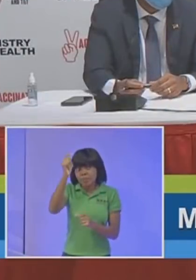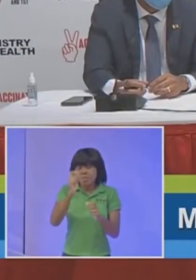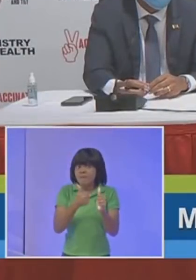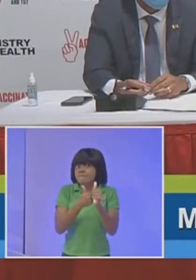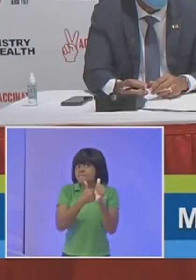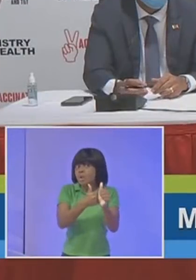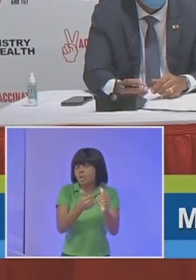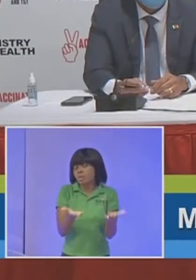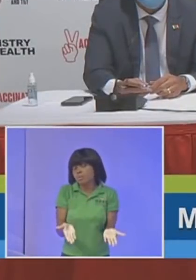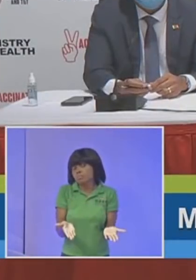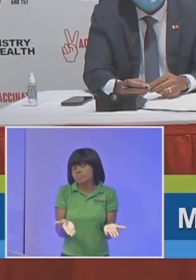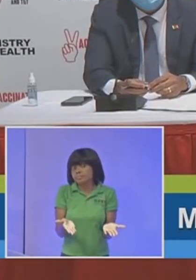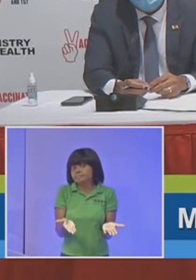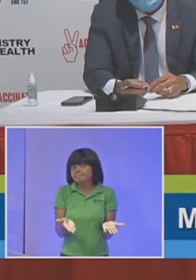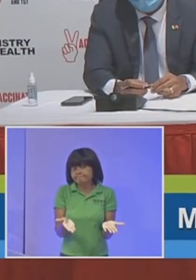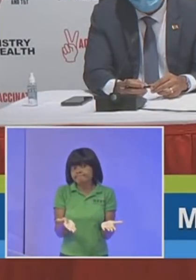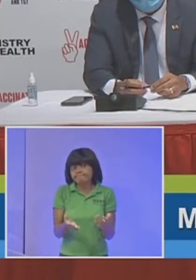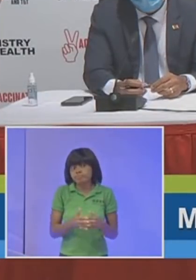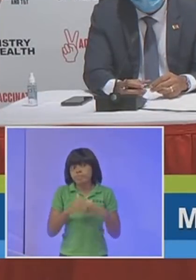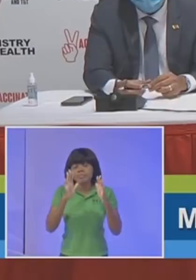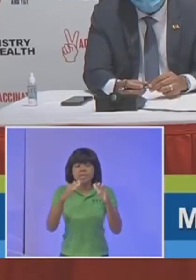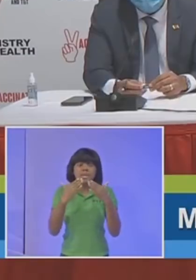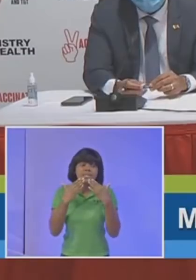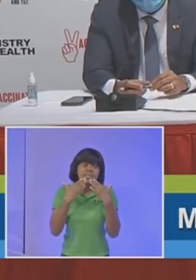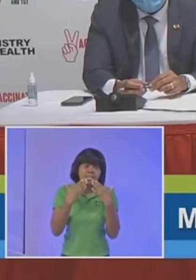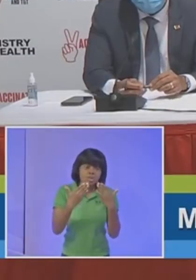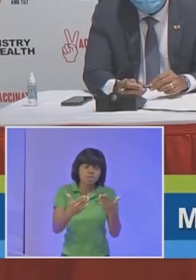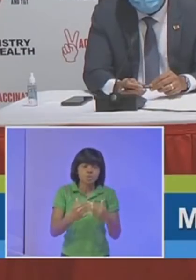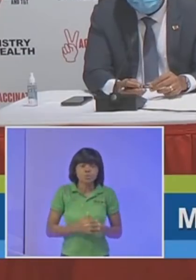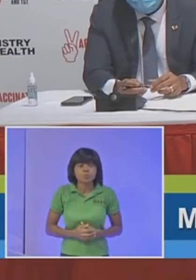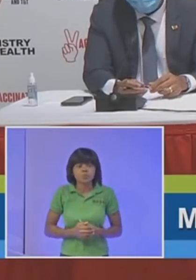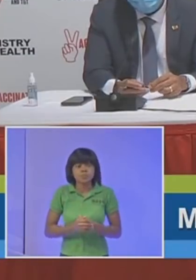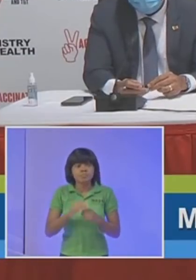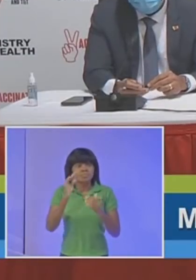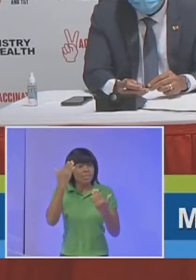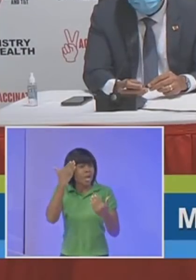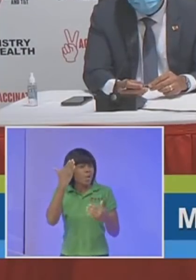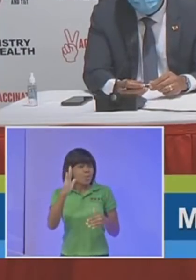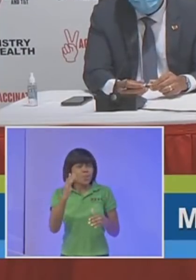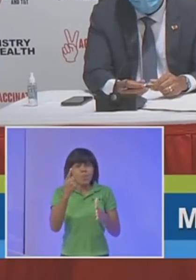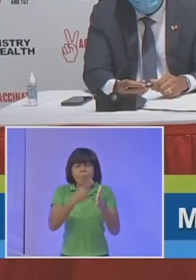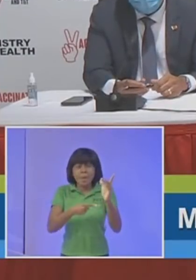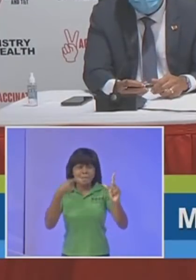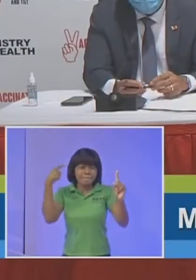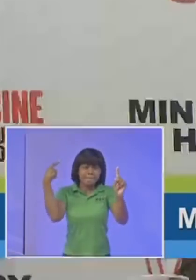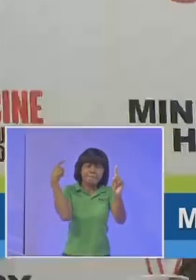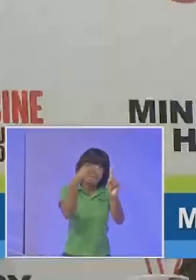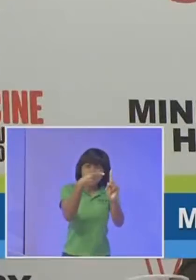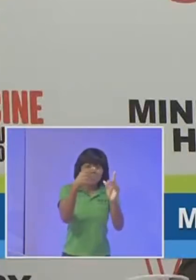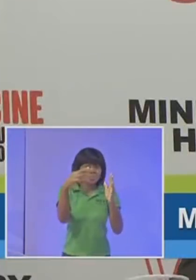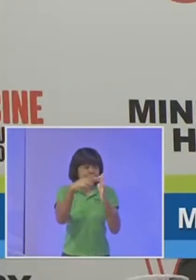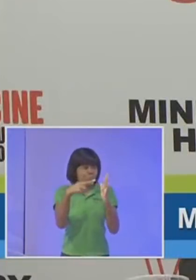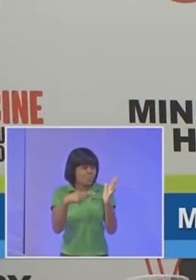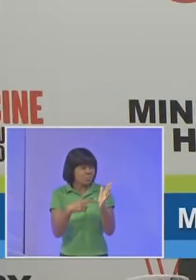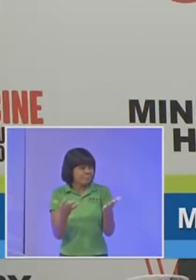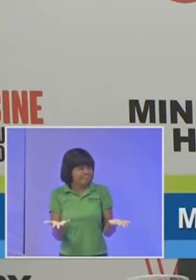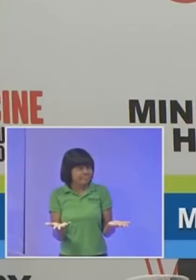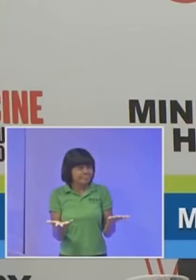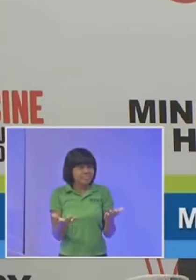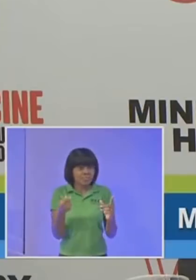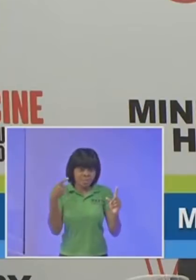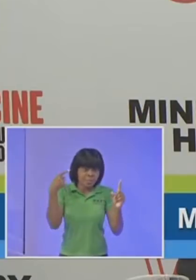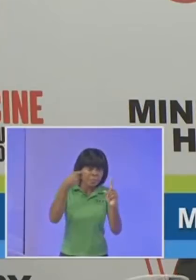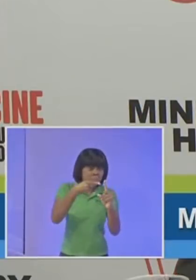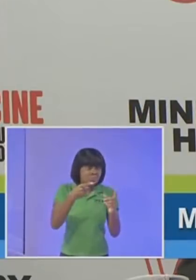Clint. So I don't know what specifically you are talking about, but we opened our borders since July